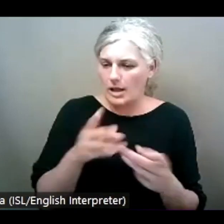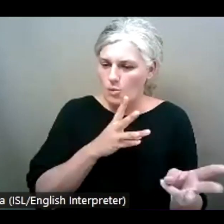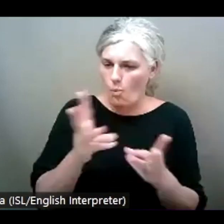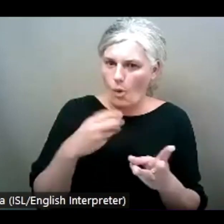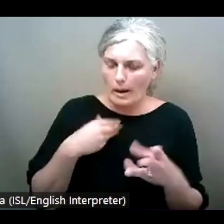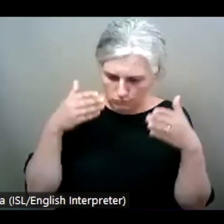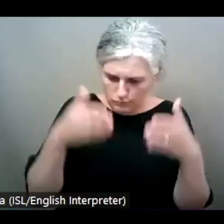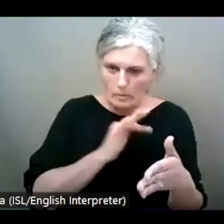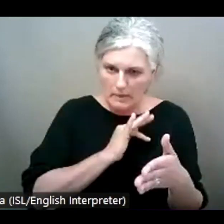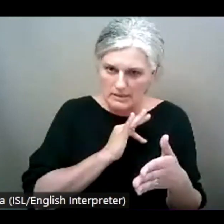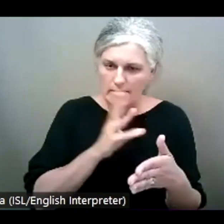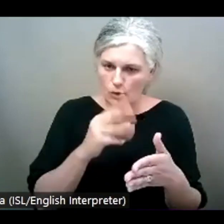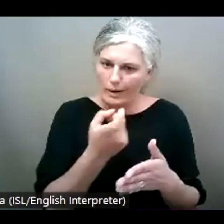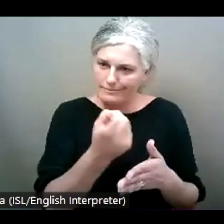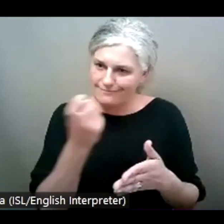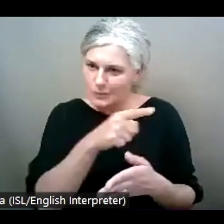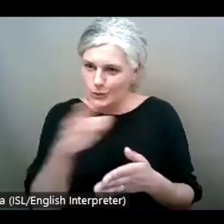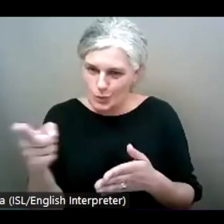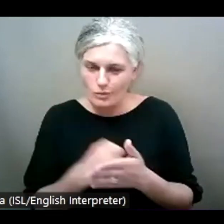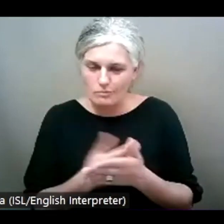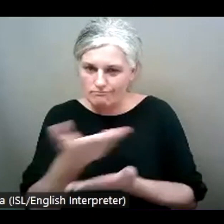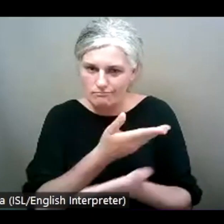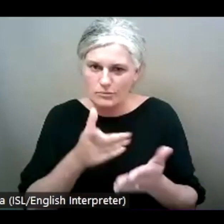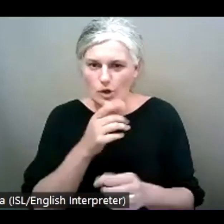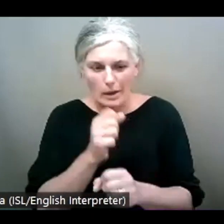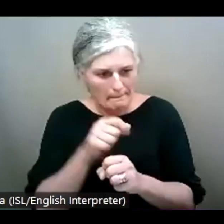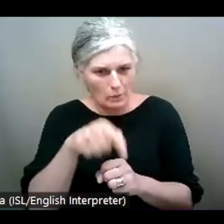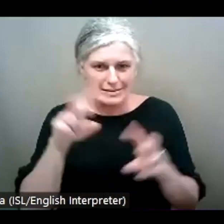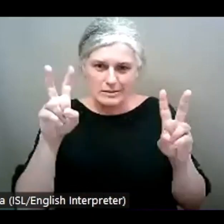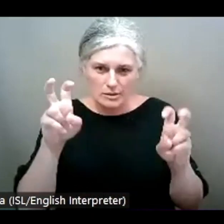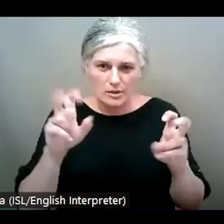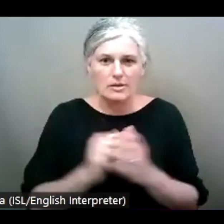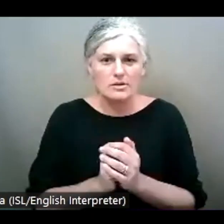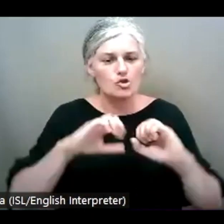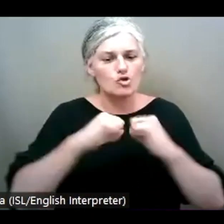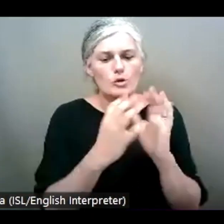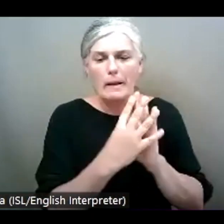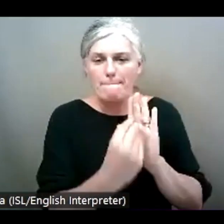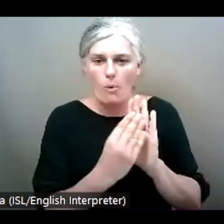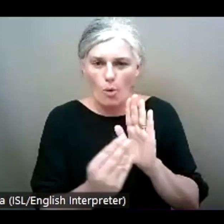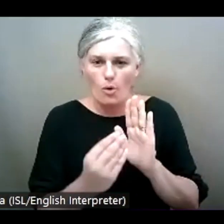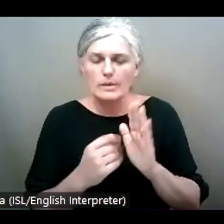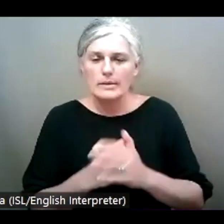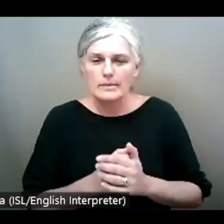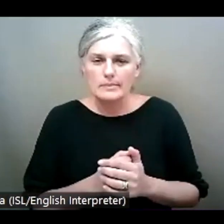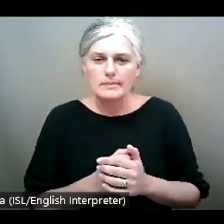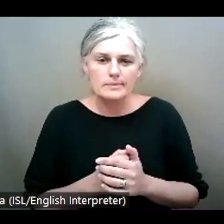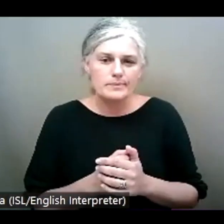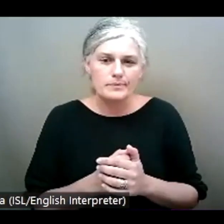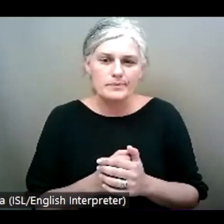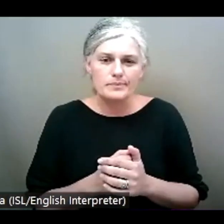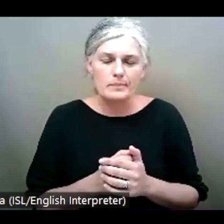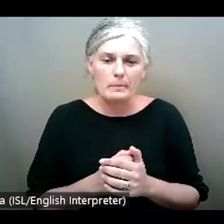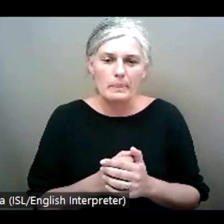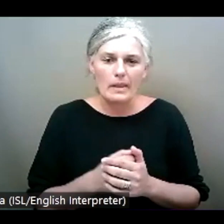ILMI does, is try to refine the platforms where the social model can actually come to